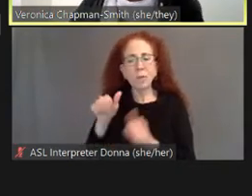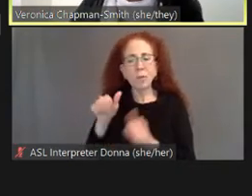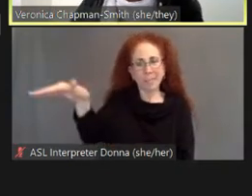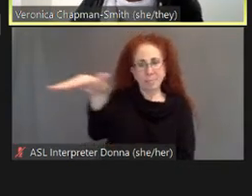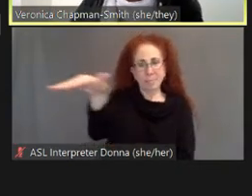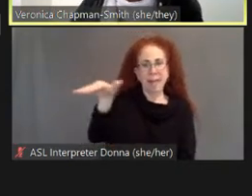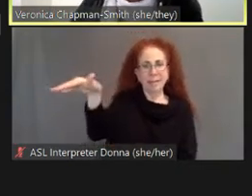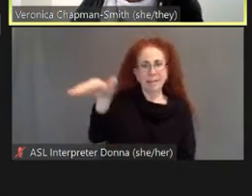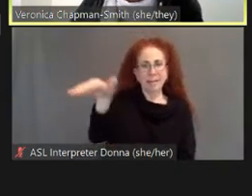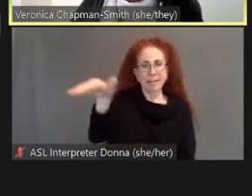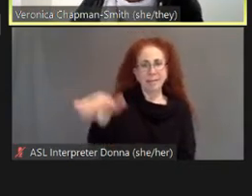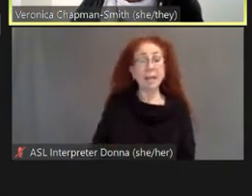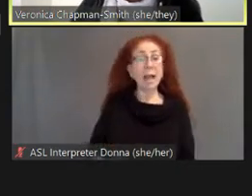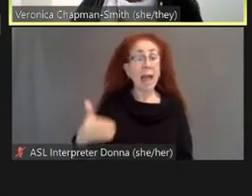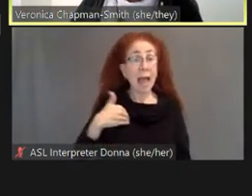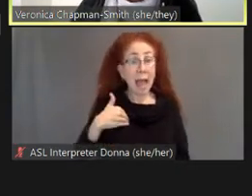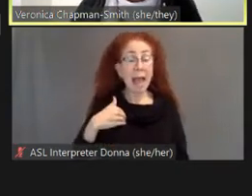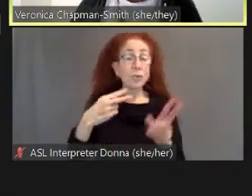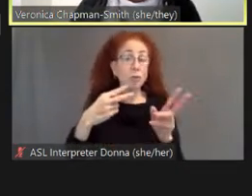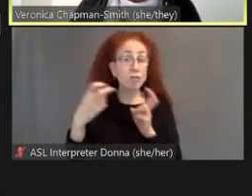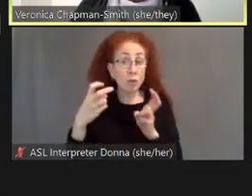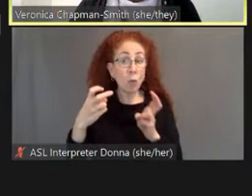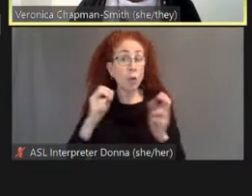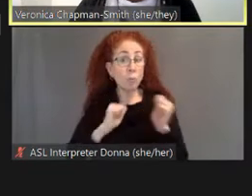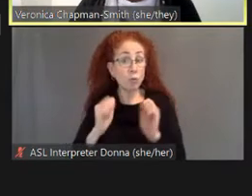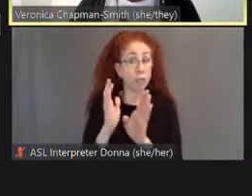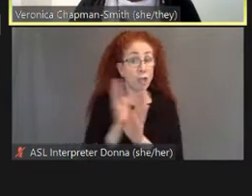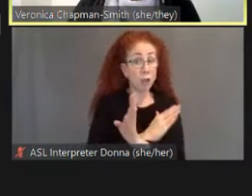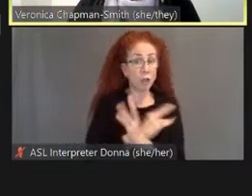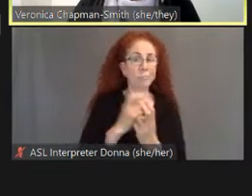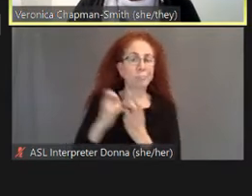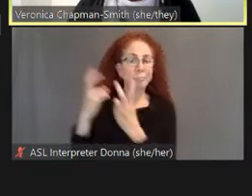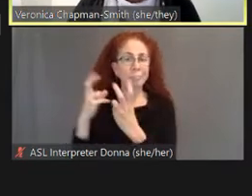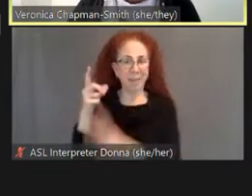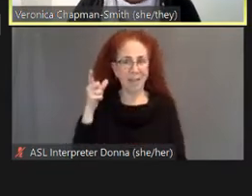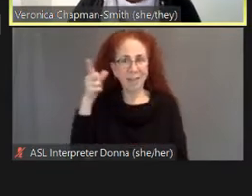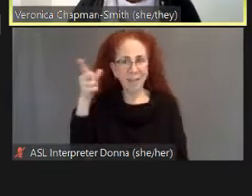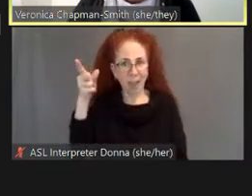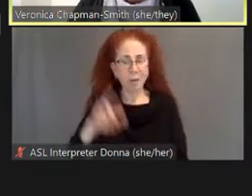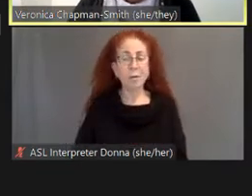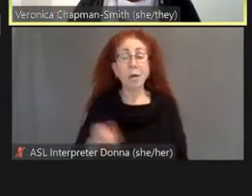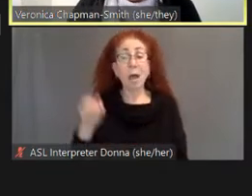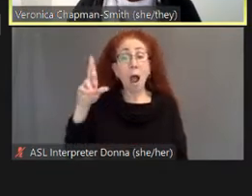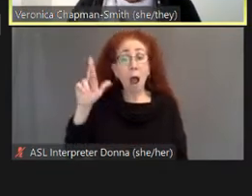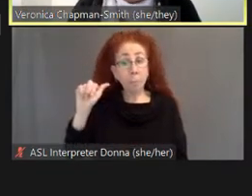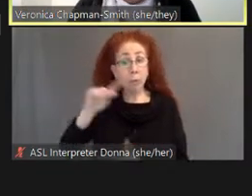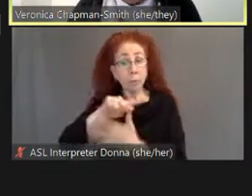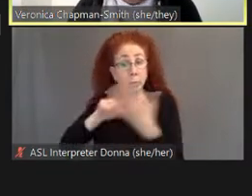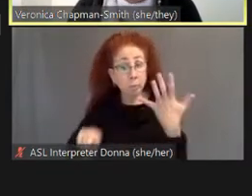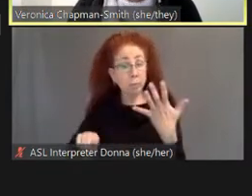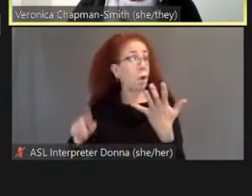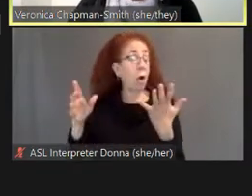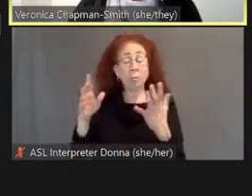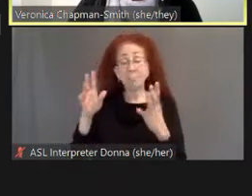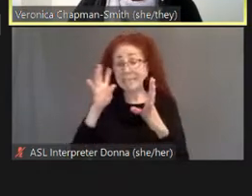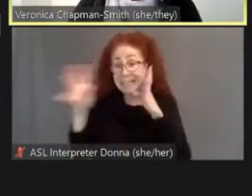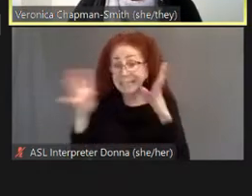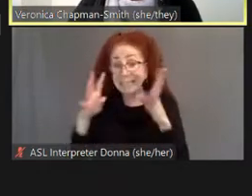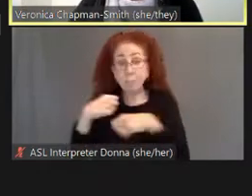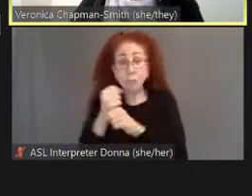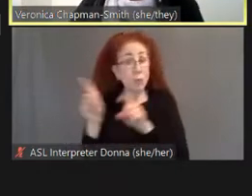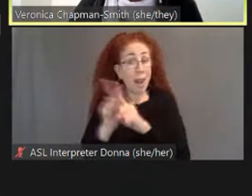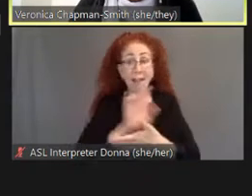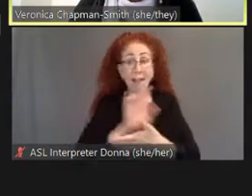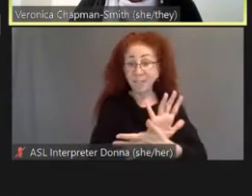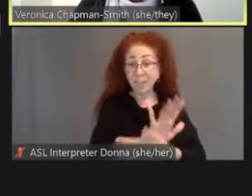The channel houses recorded stage productions, operas that are conceived and produced like films, as well as